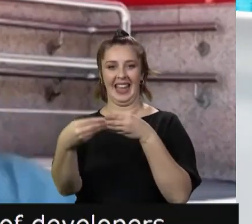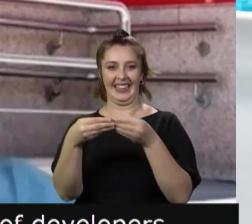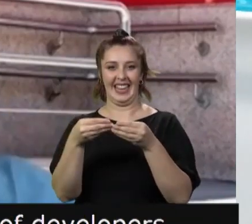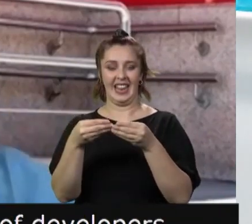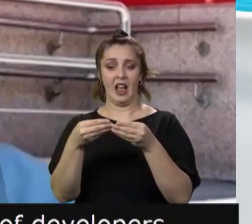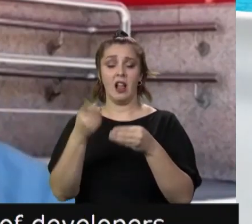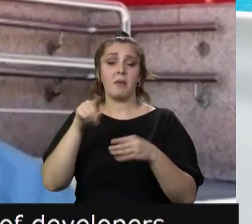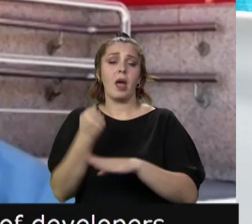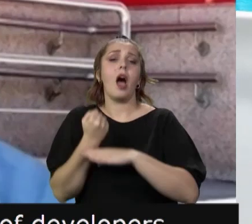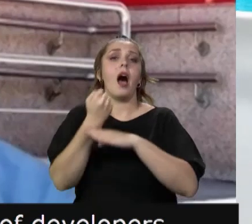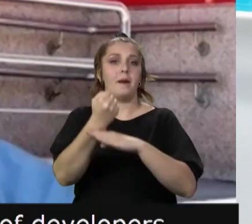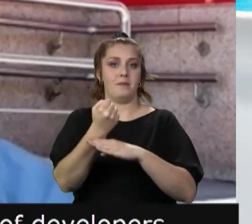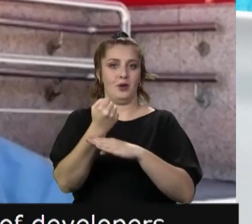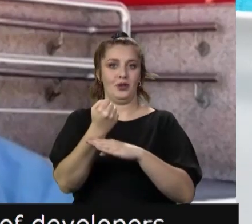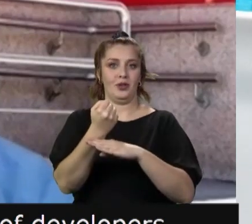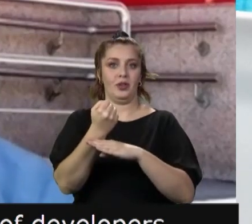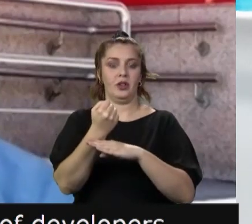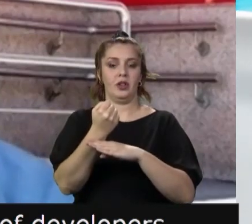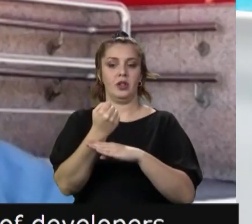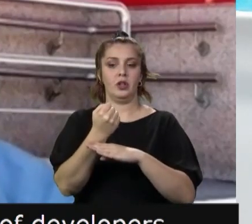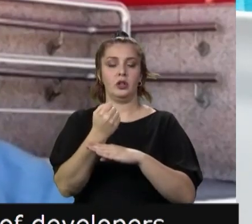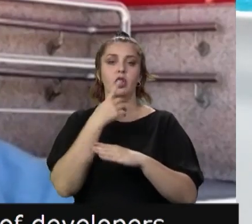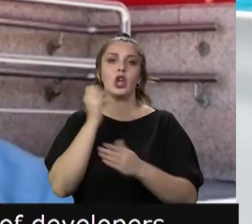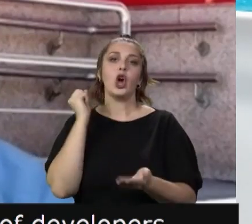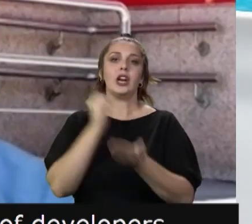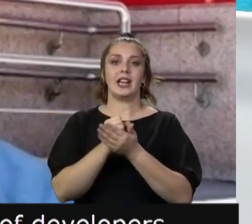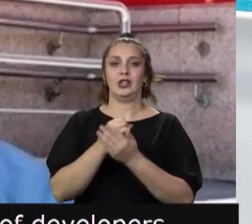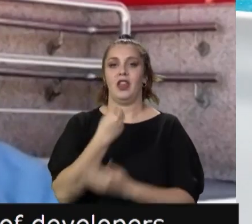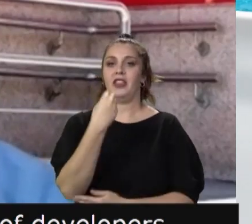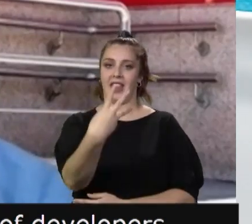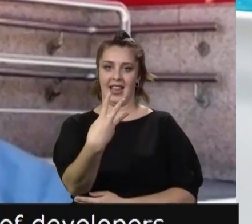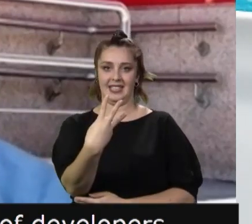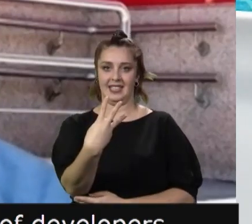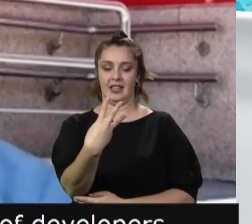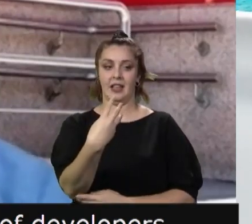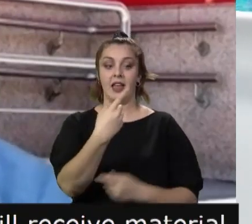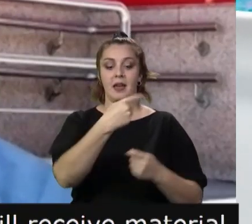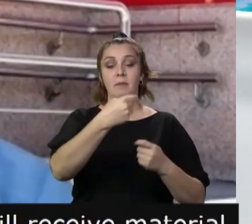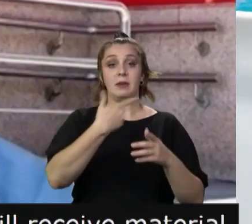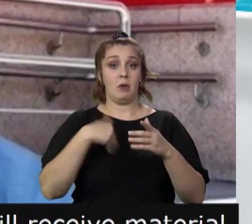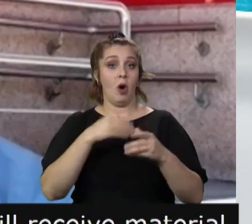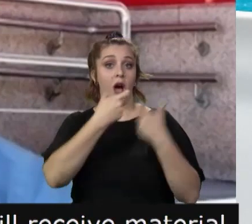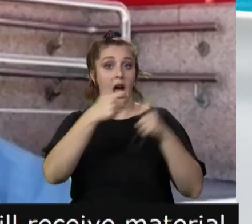They will receive material and support, and there will be 3 challenges,